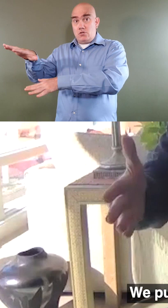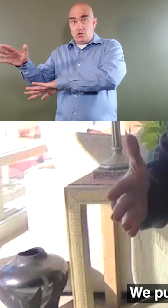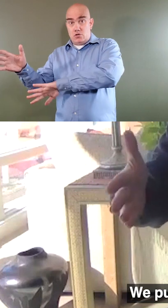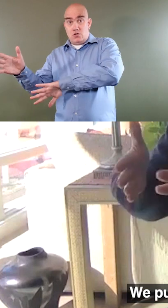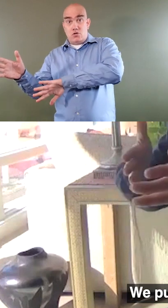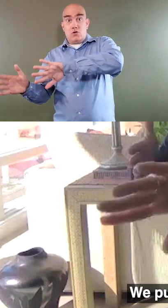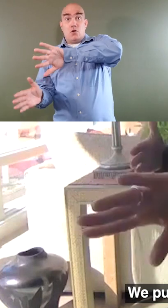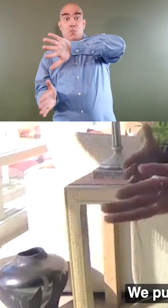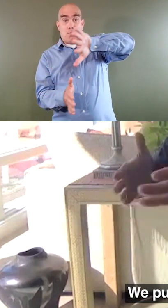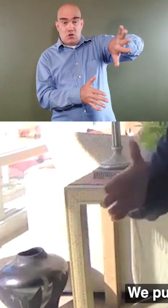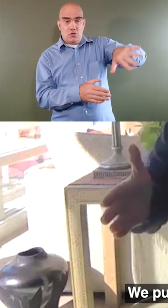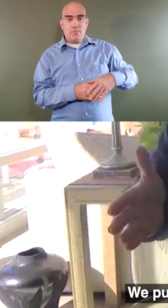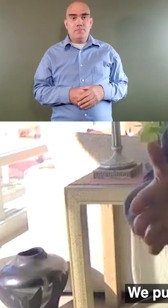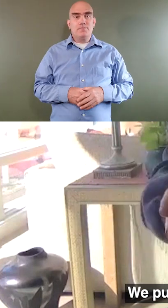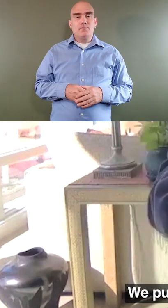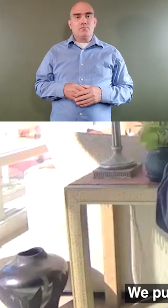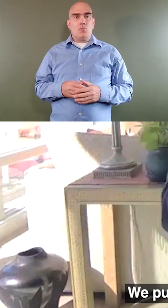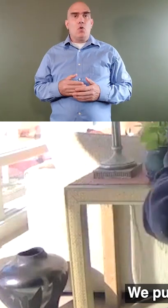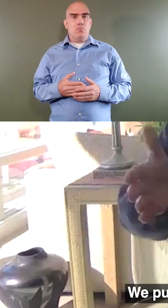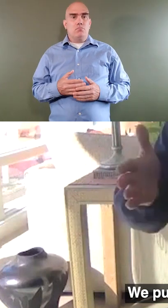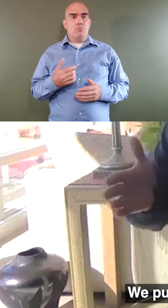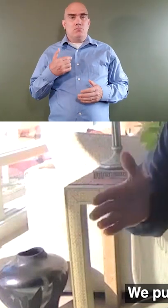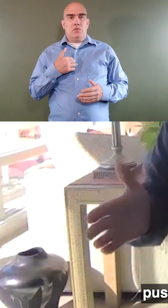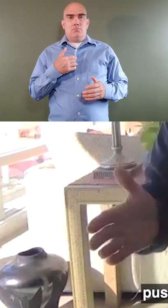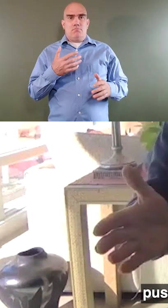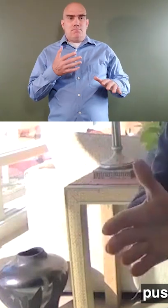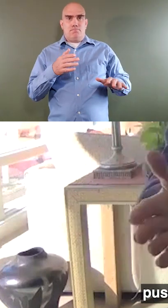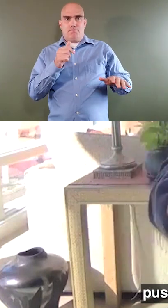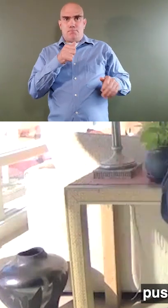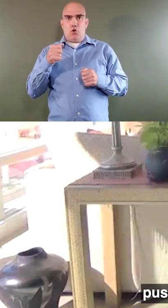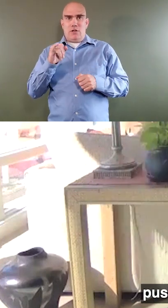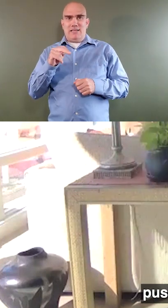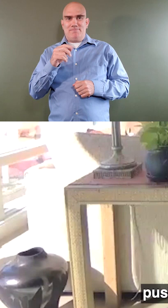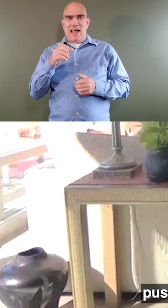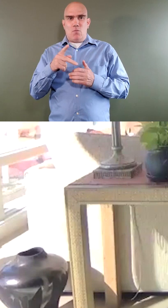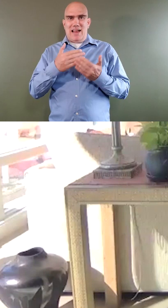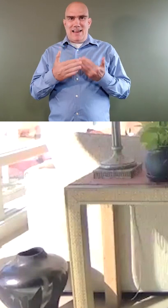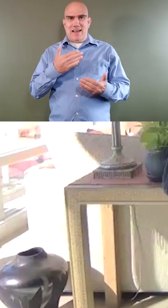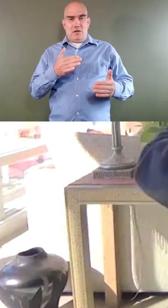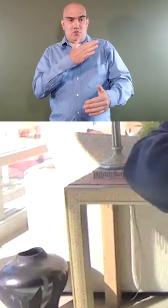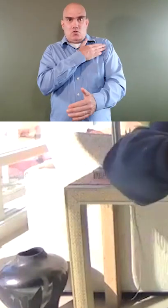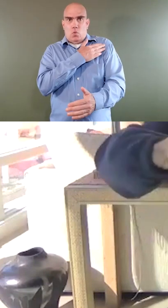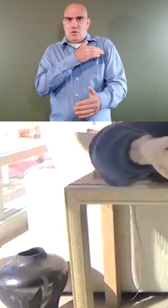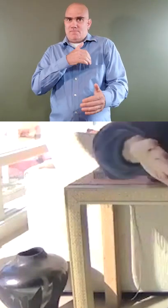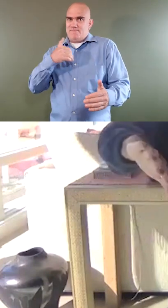across with one hand. We pull in and back with the other hand, pushing the shoulder straight back. So this is a